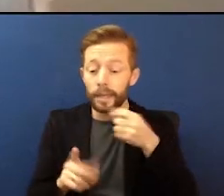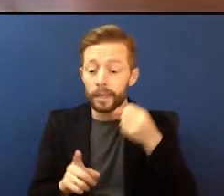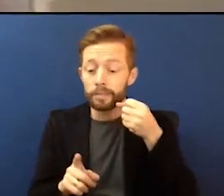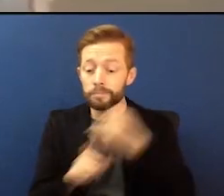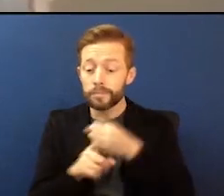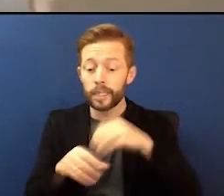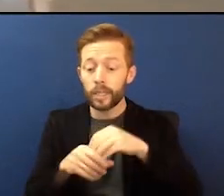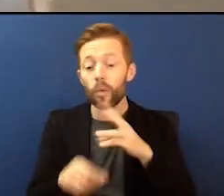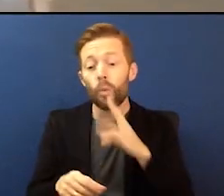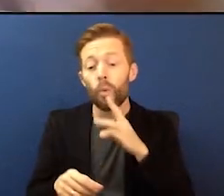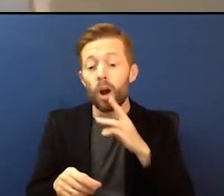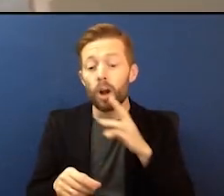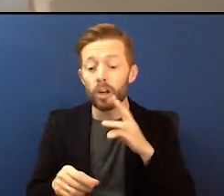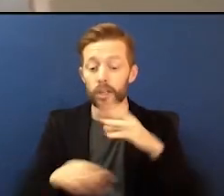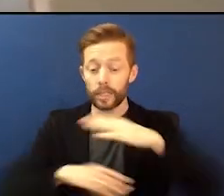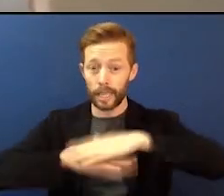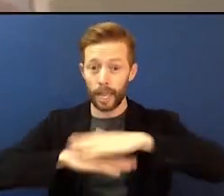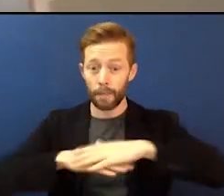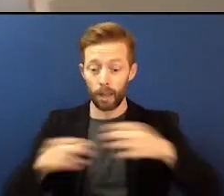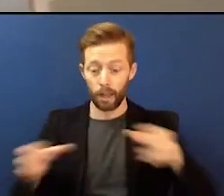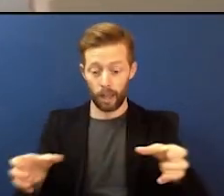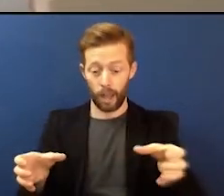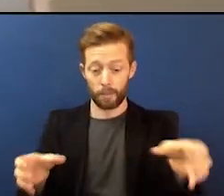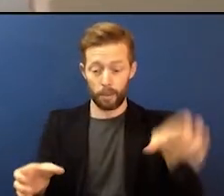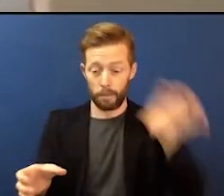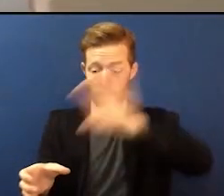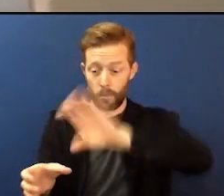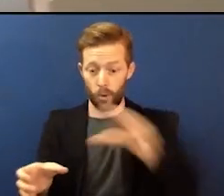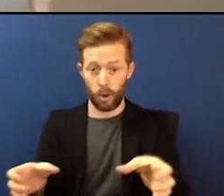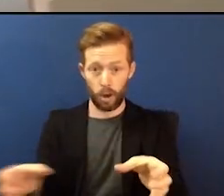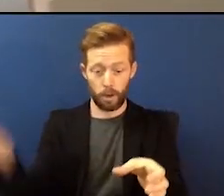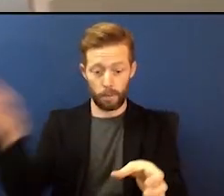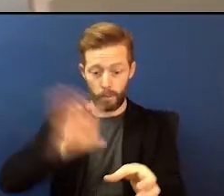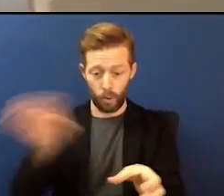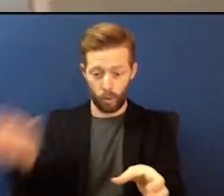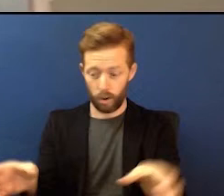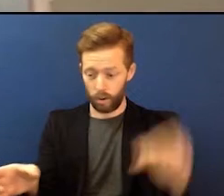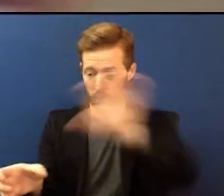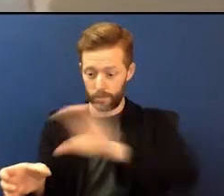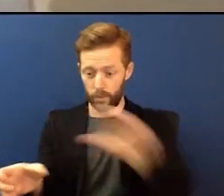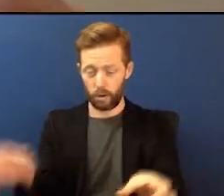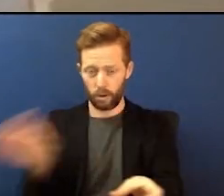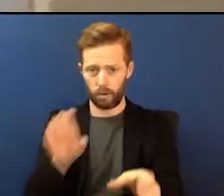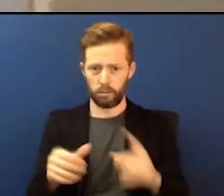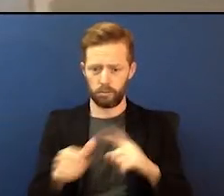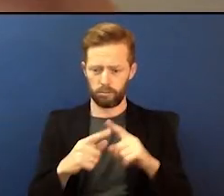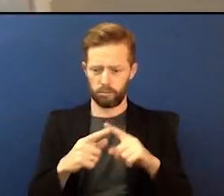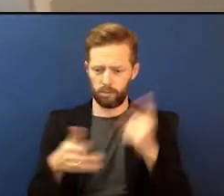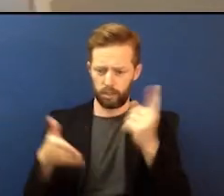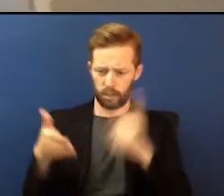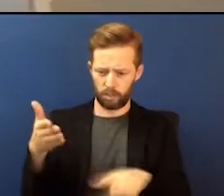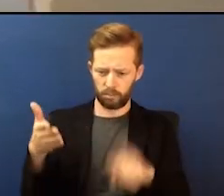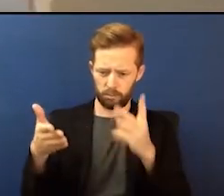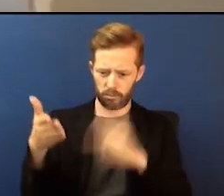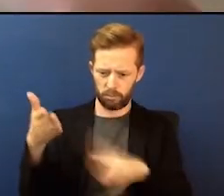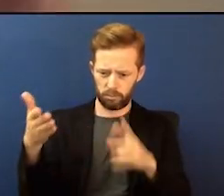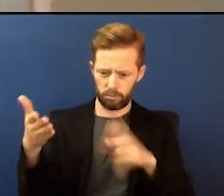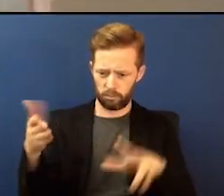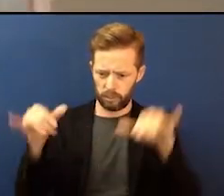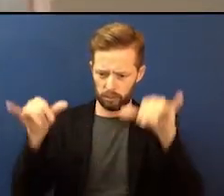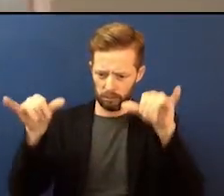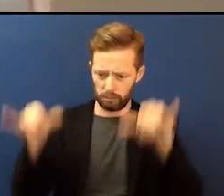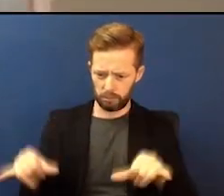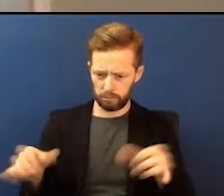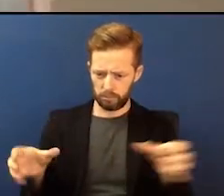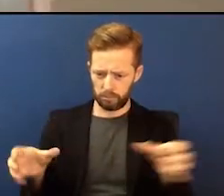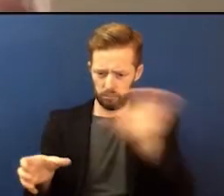has to keep pouring water back and forth into different cups. But then you notice a week later, they're still doing the same thing. They're using the